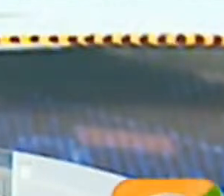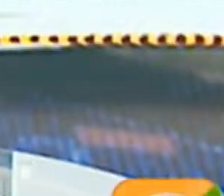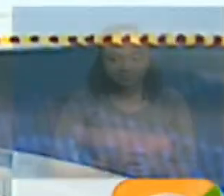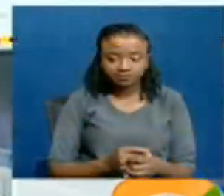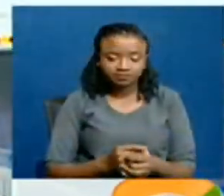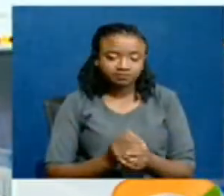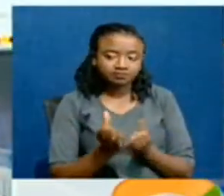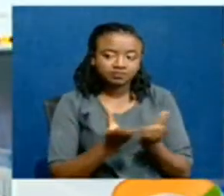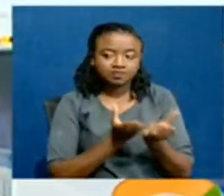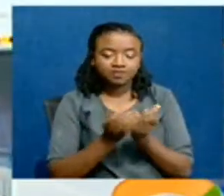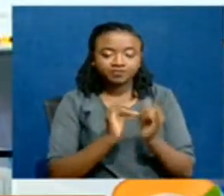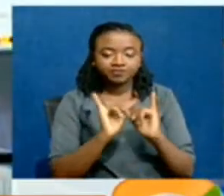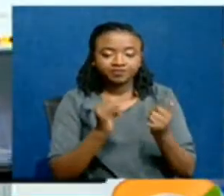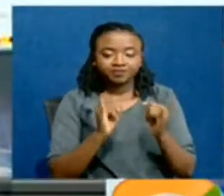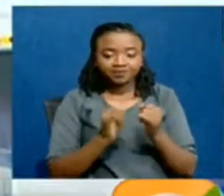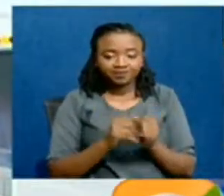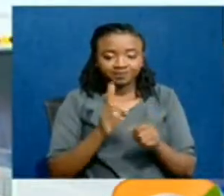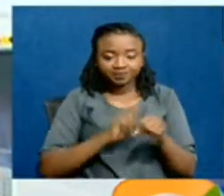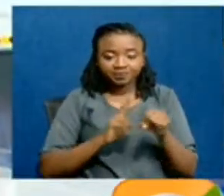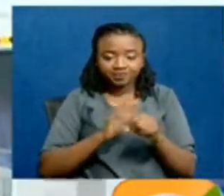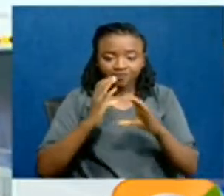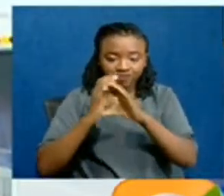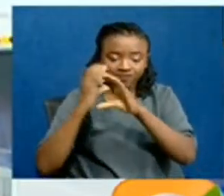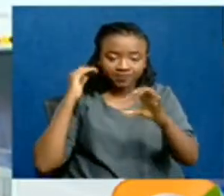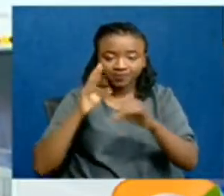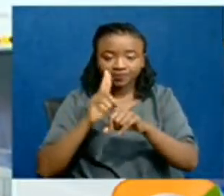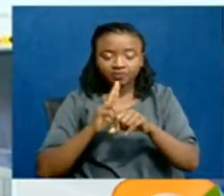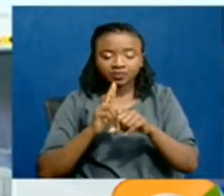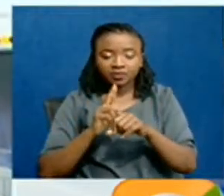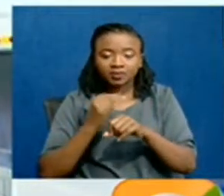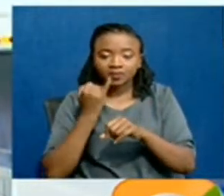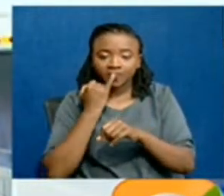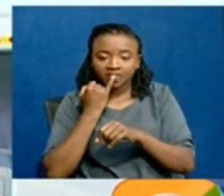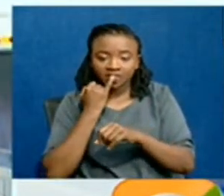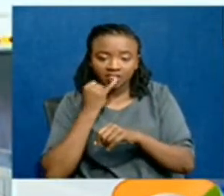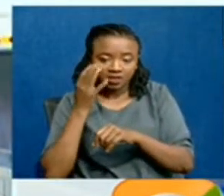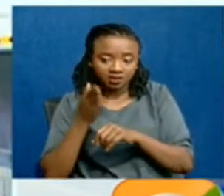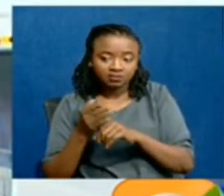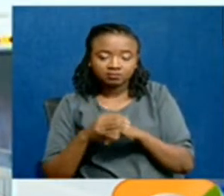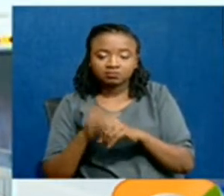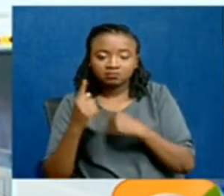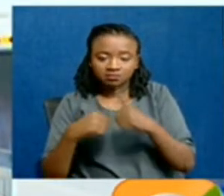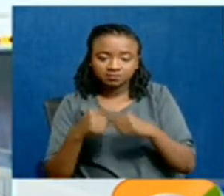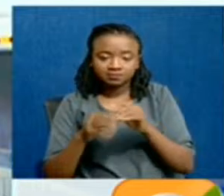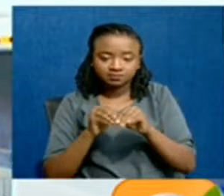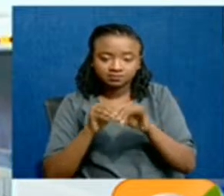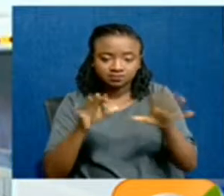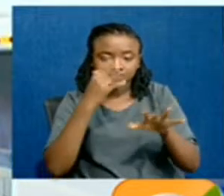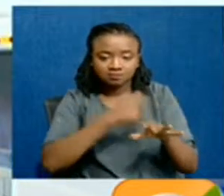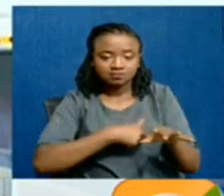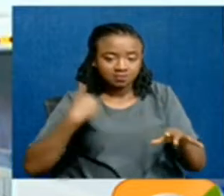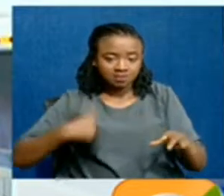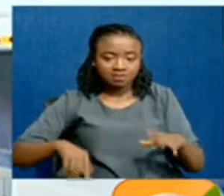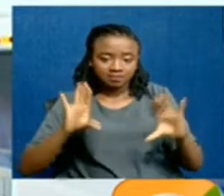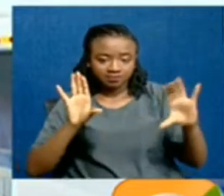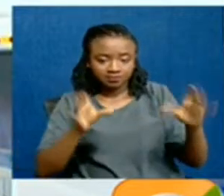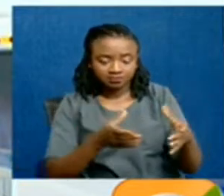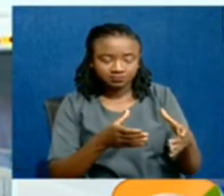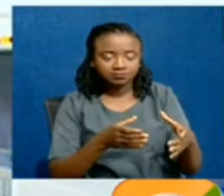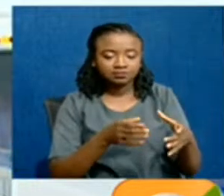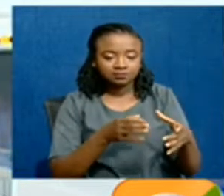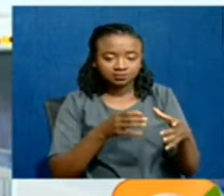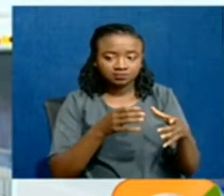Time for business. The adoption of electric mobility in Kenya continues to accelerate, with Chinese mobility company Rideence Africa